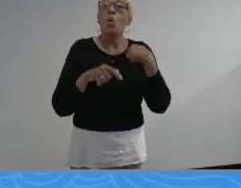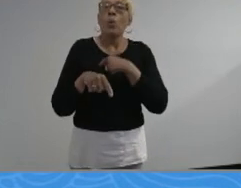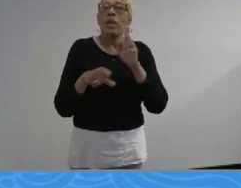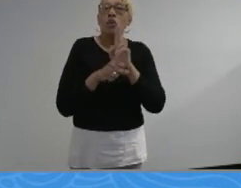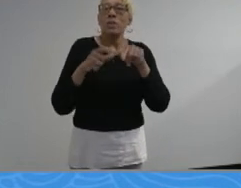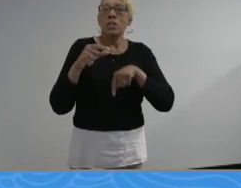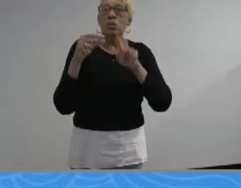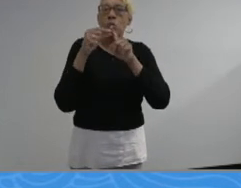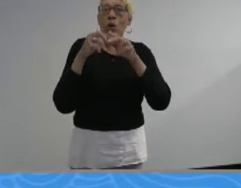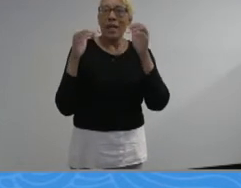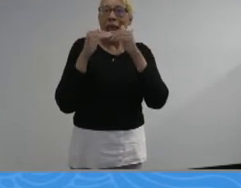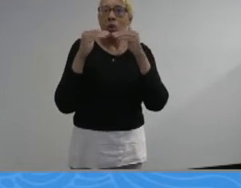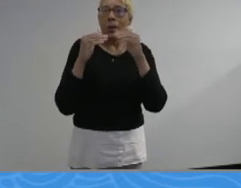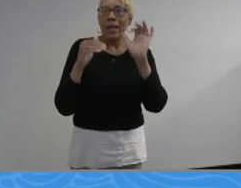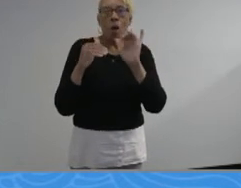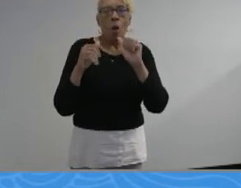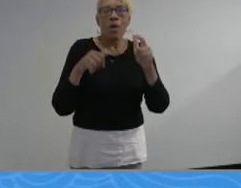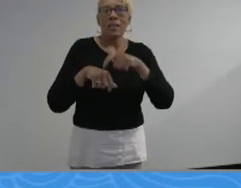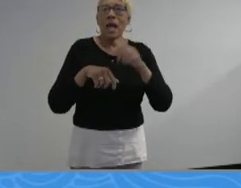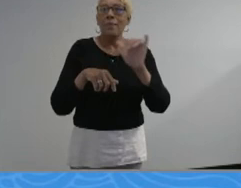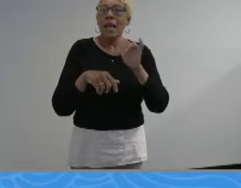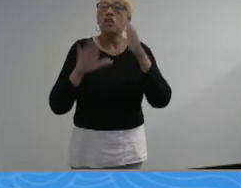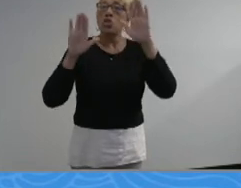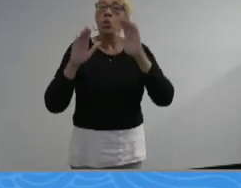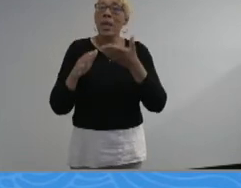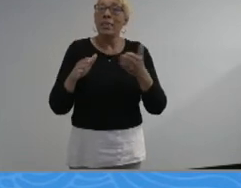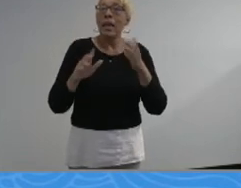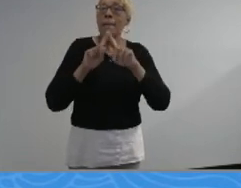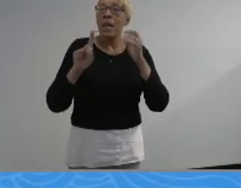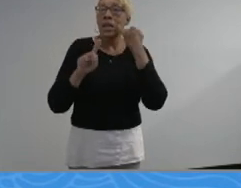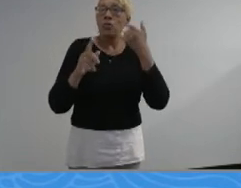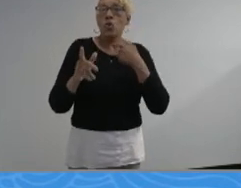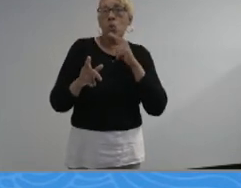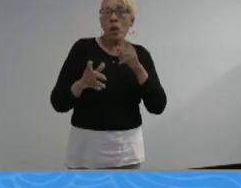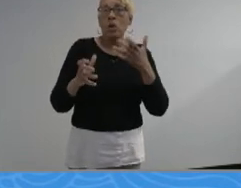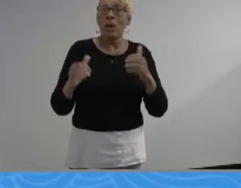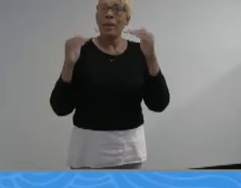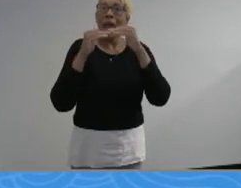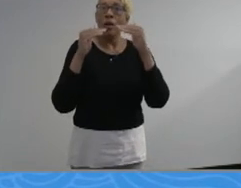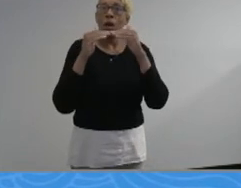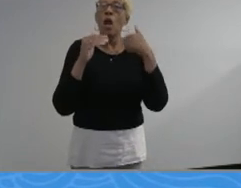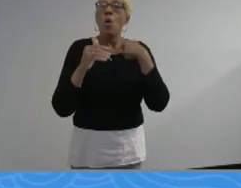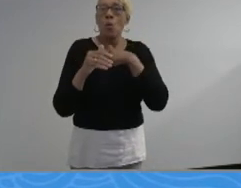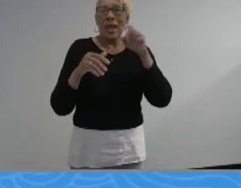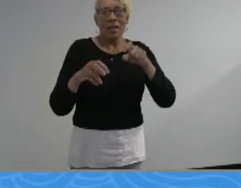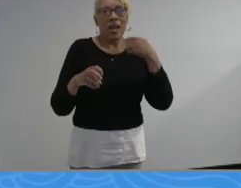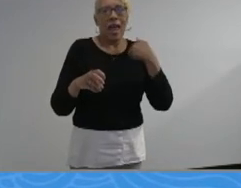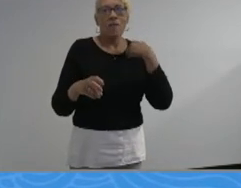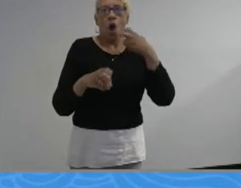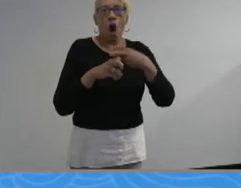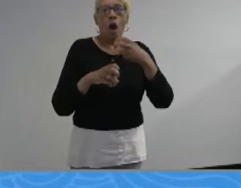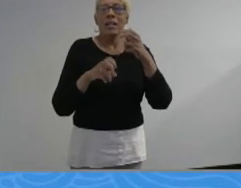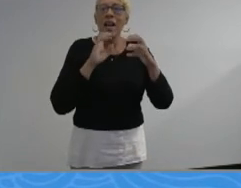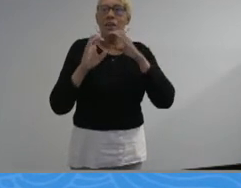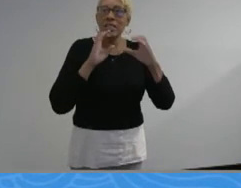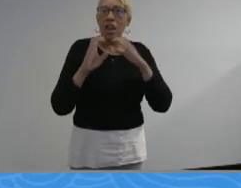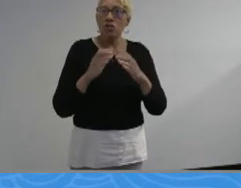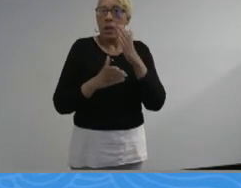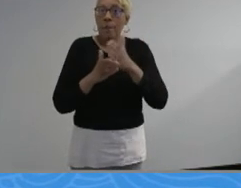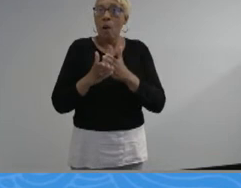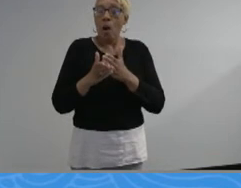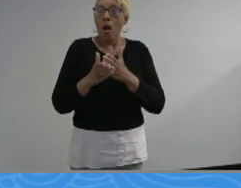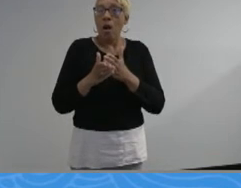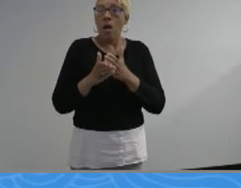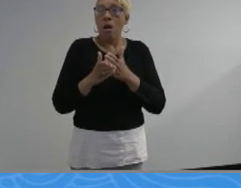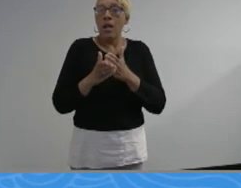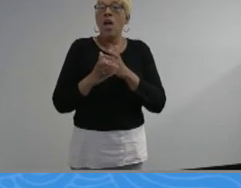time, like it's just a great thing. But if we really want to do equity the right way, we're going to have some hard conversations. And part of what we have to do is get the folks who